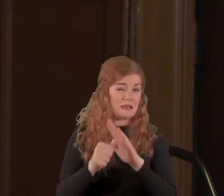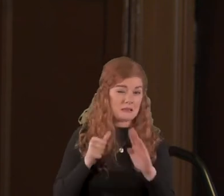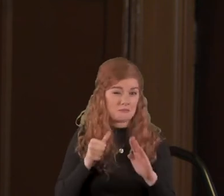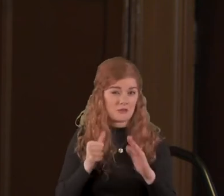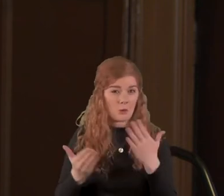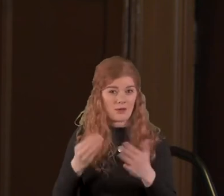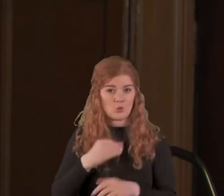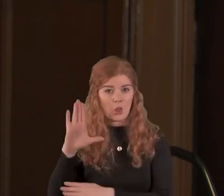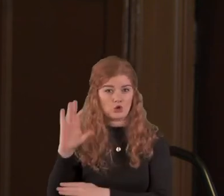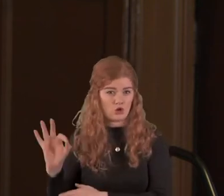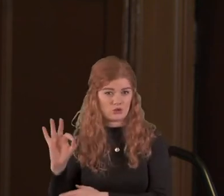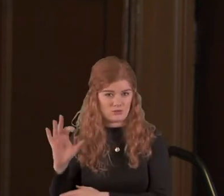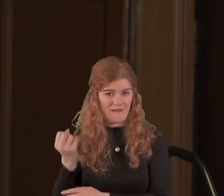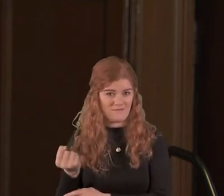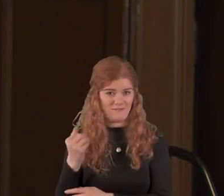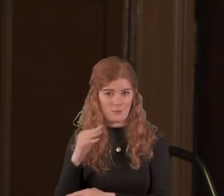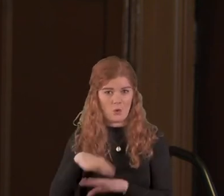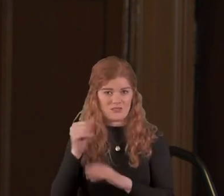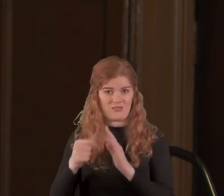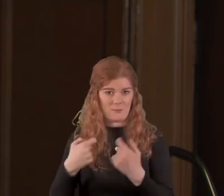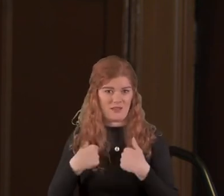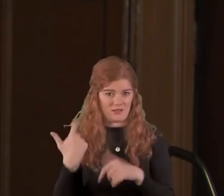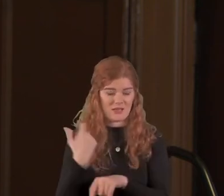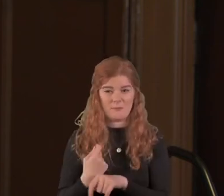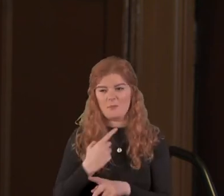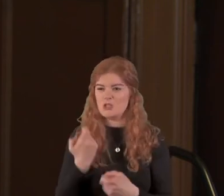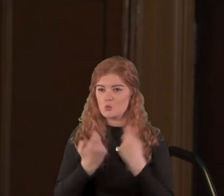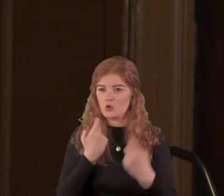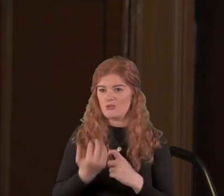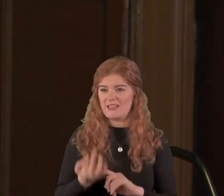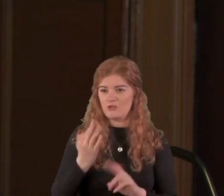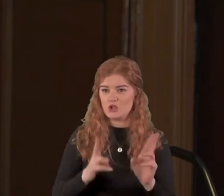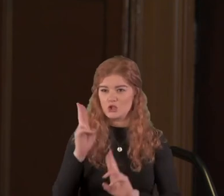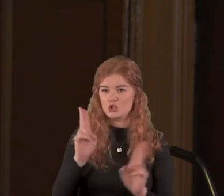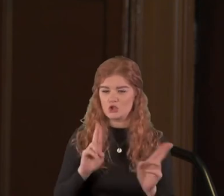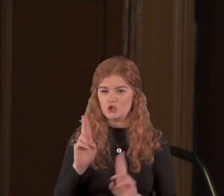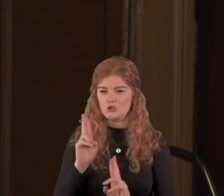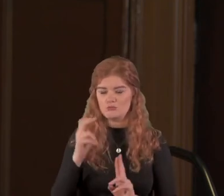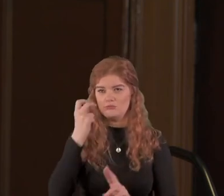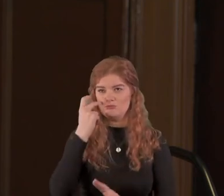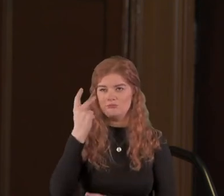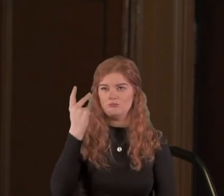that Lloyd George had, I think. I was just wondering whether we should recall this.